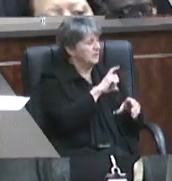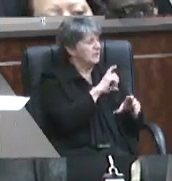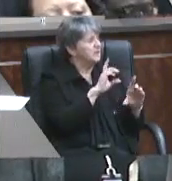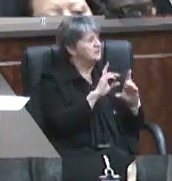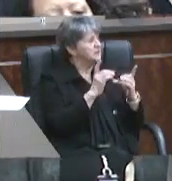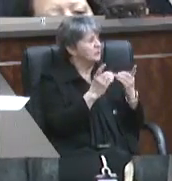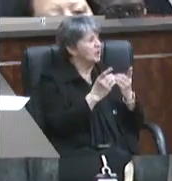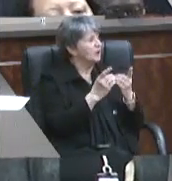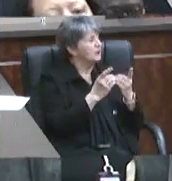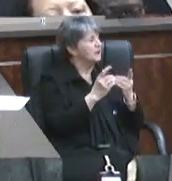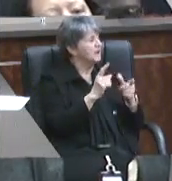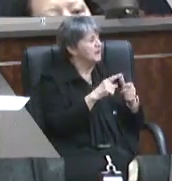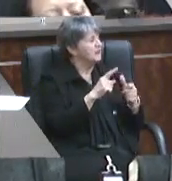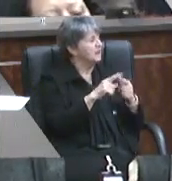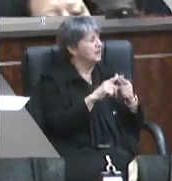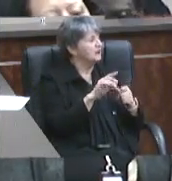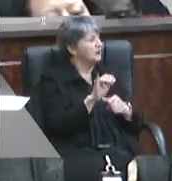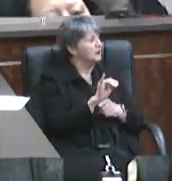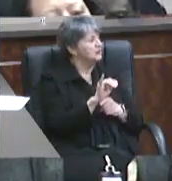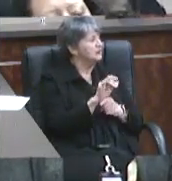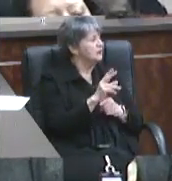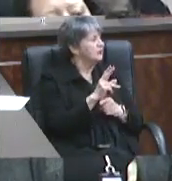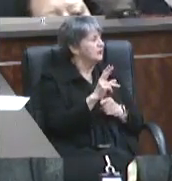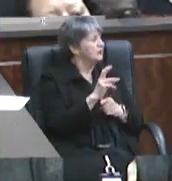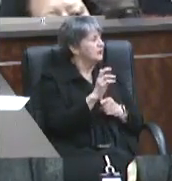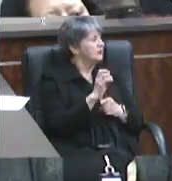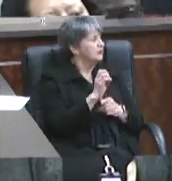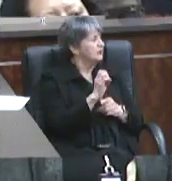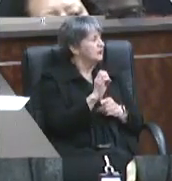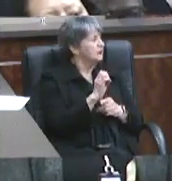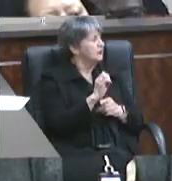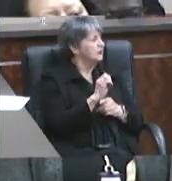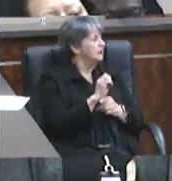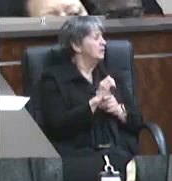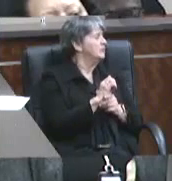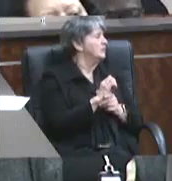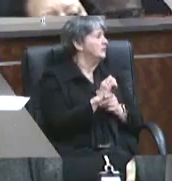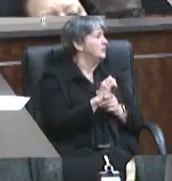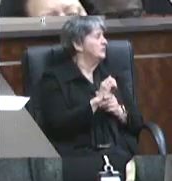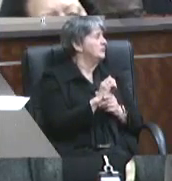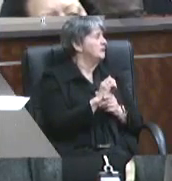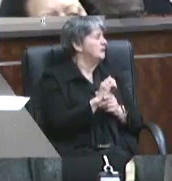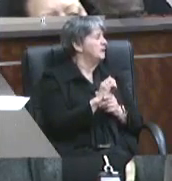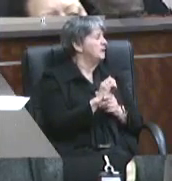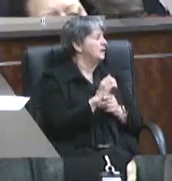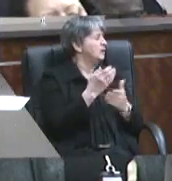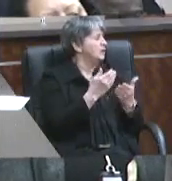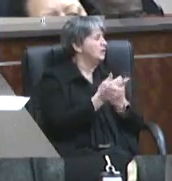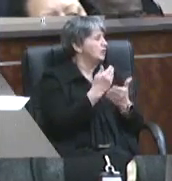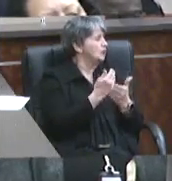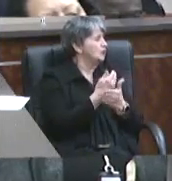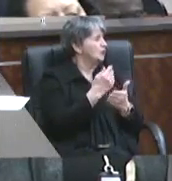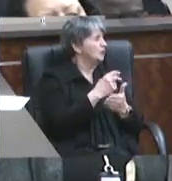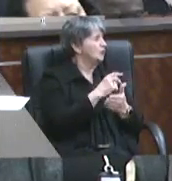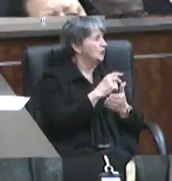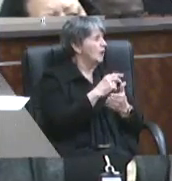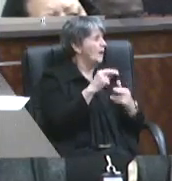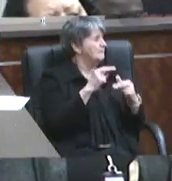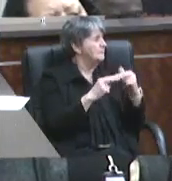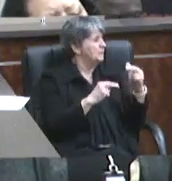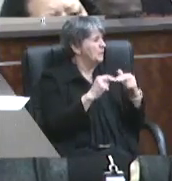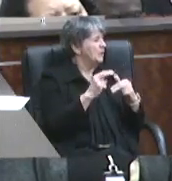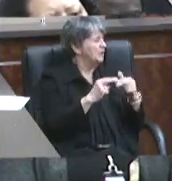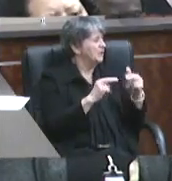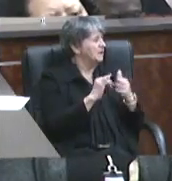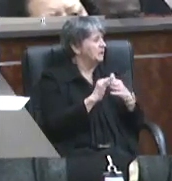that. And then we also had the Barkman Kaiser building. That was a huge job to